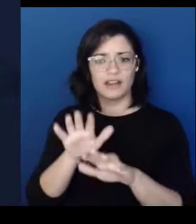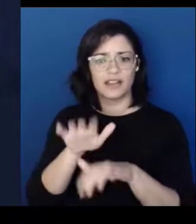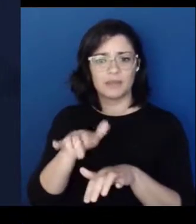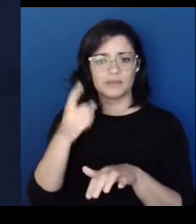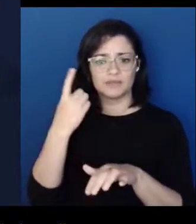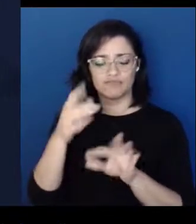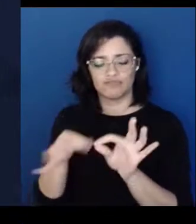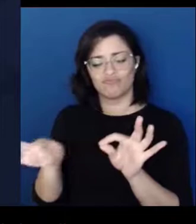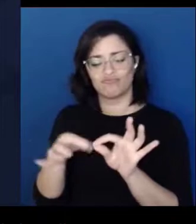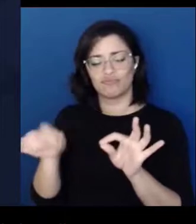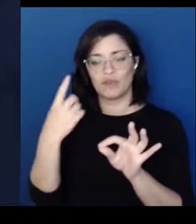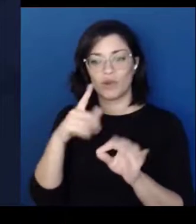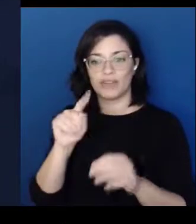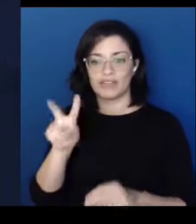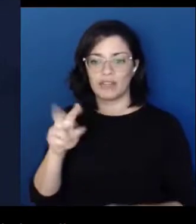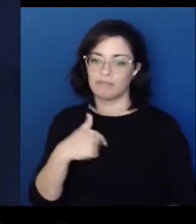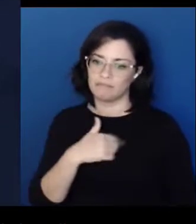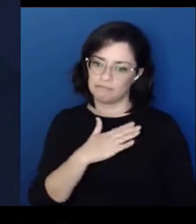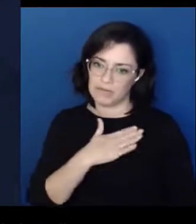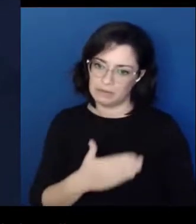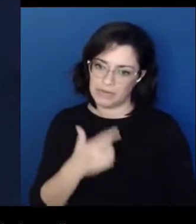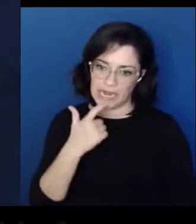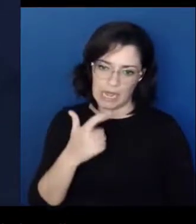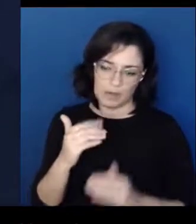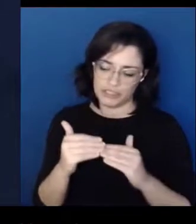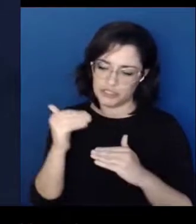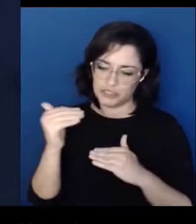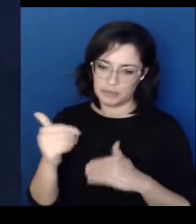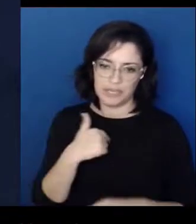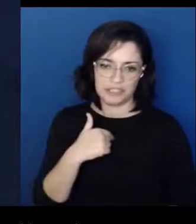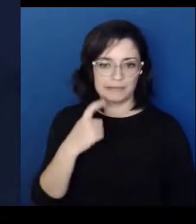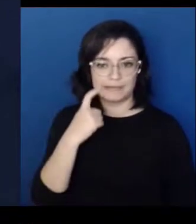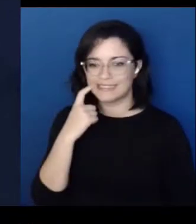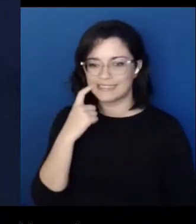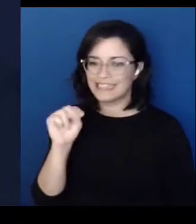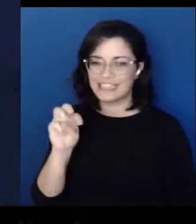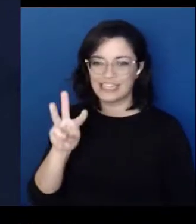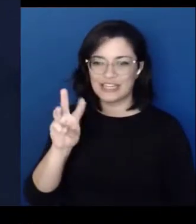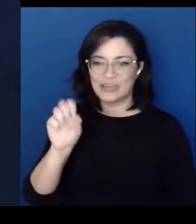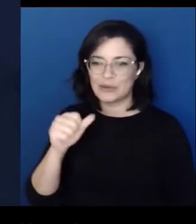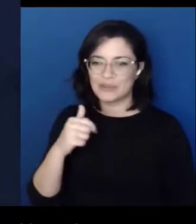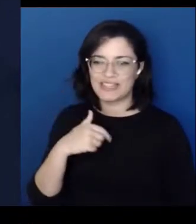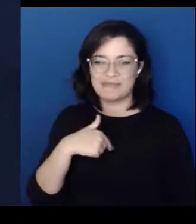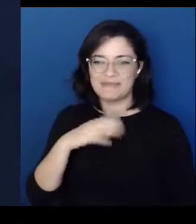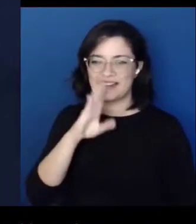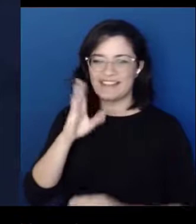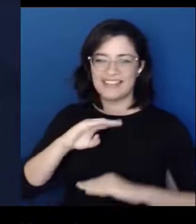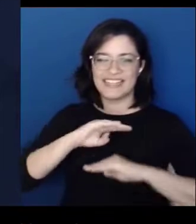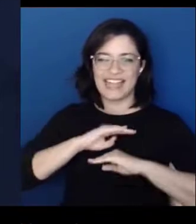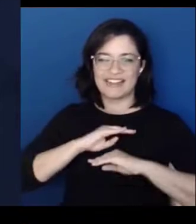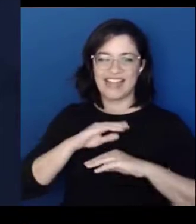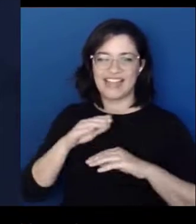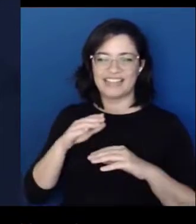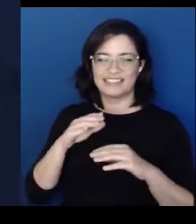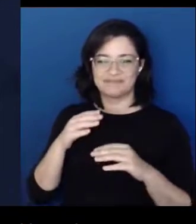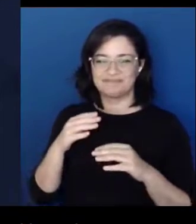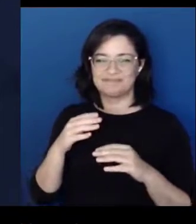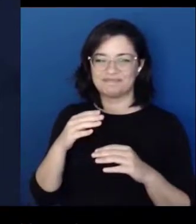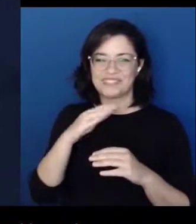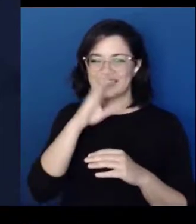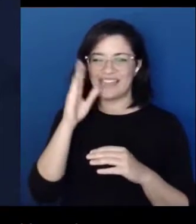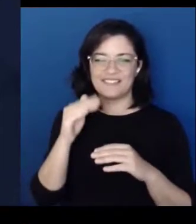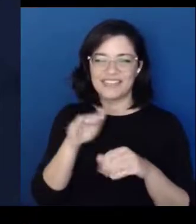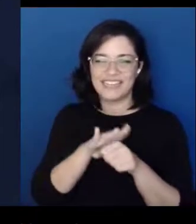am a news junkie and can never get enough political news. Excuse me. TV captioning is terrible